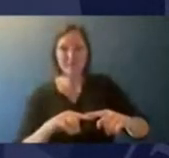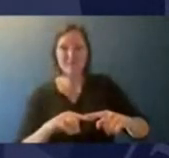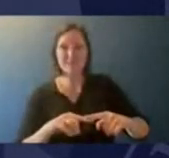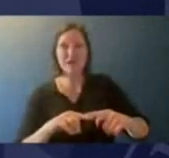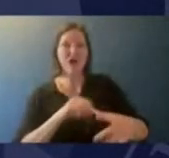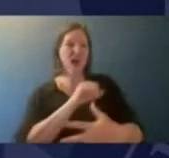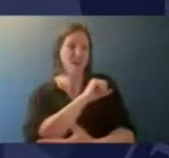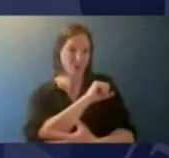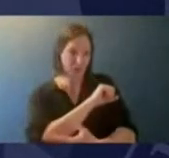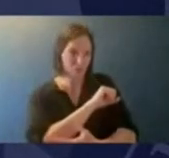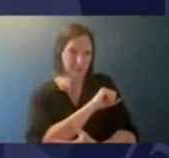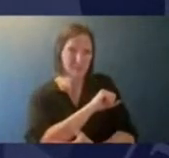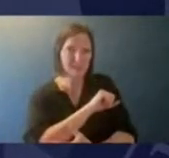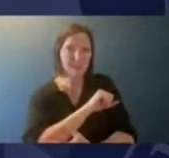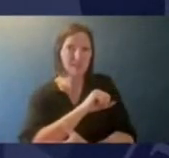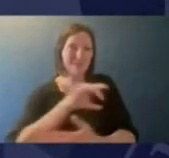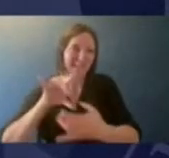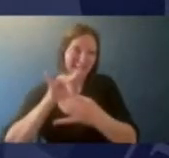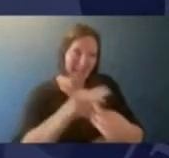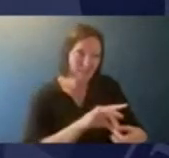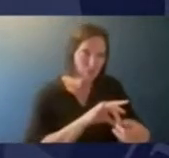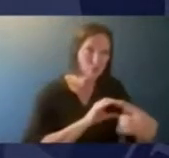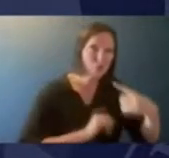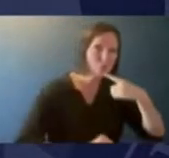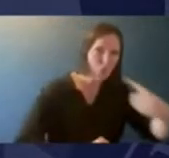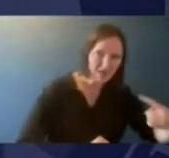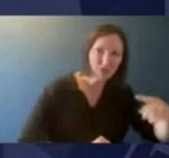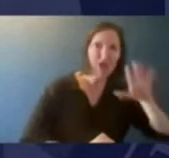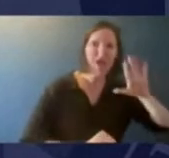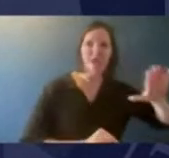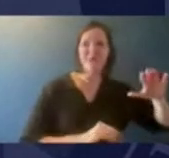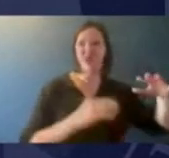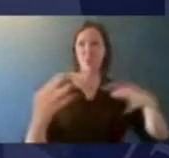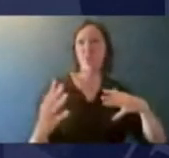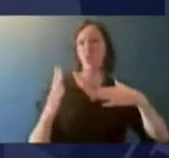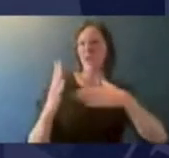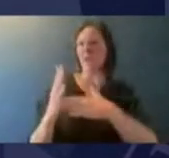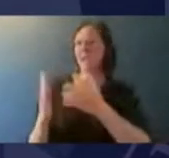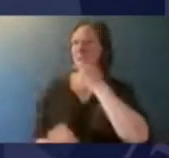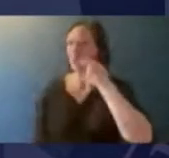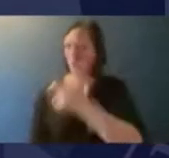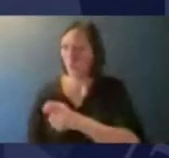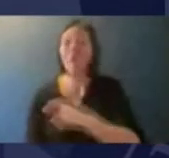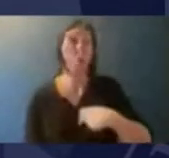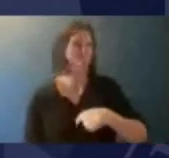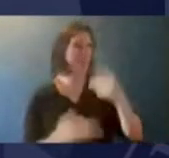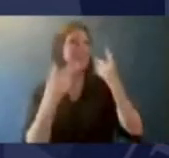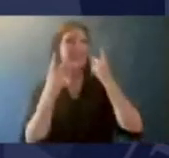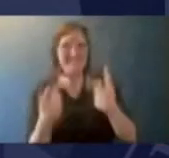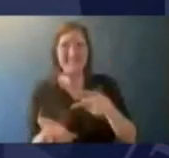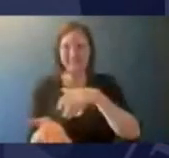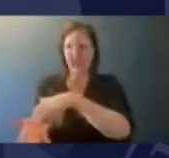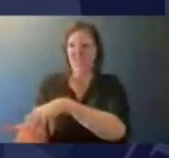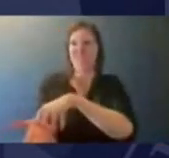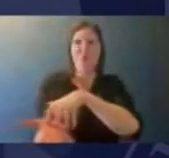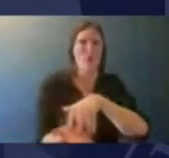is a connection with Russia and its war against Ukraine. We've seen the vulnerabilities